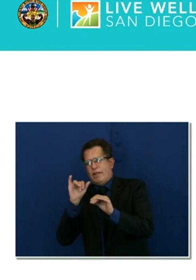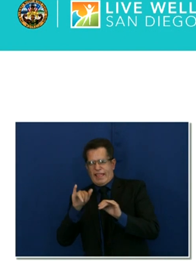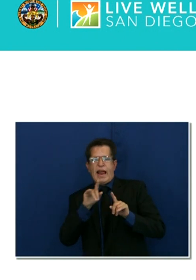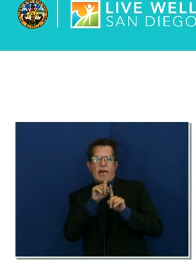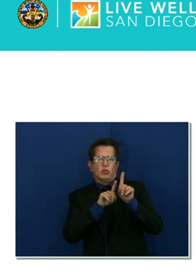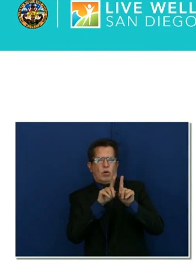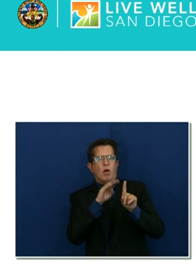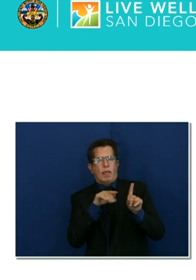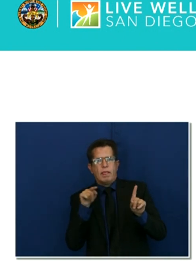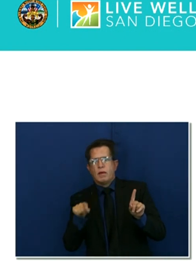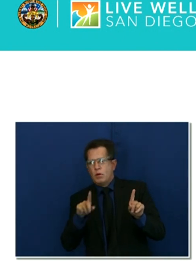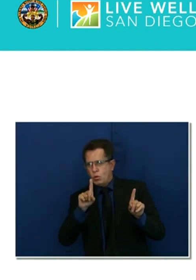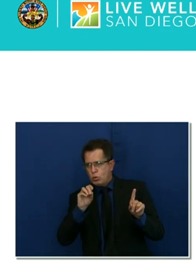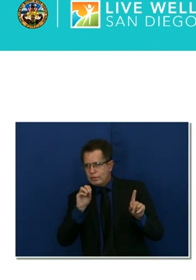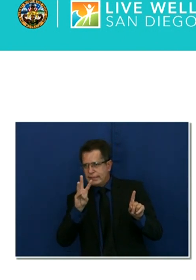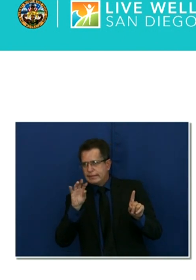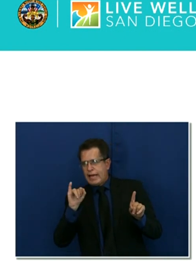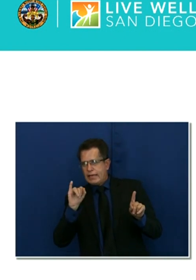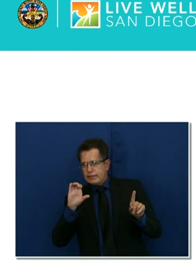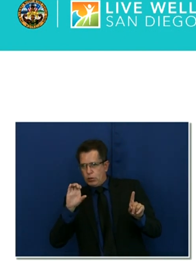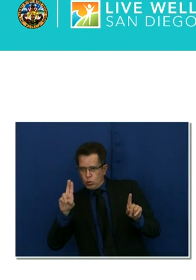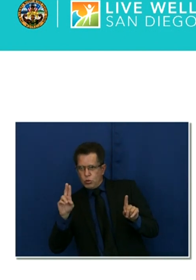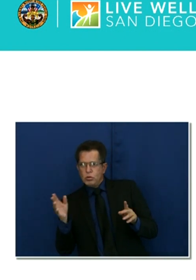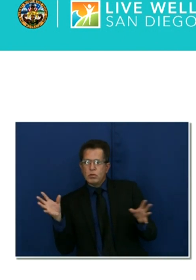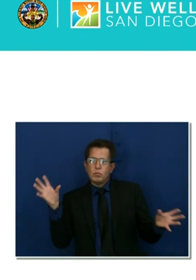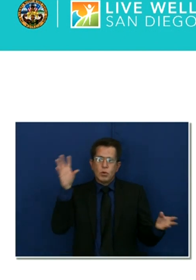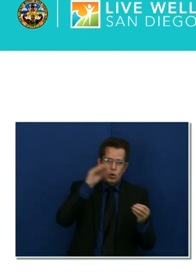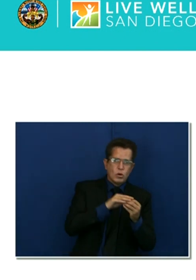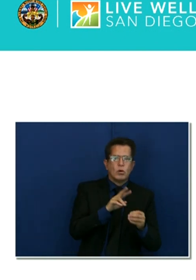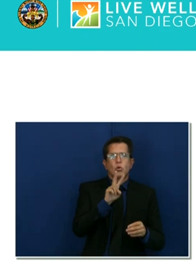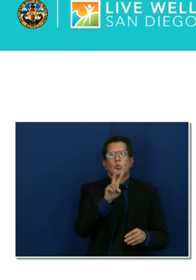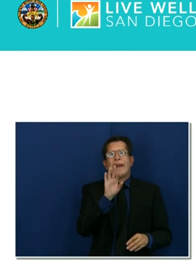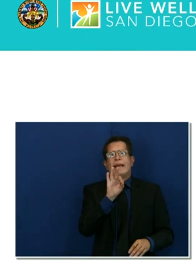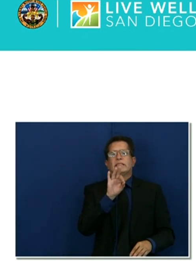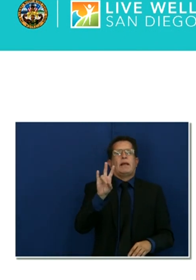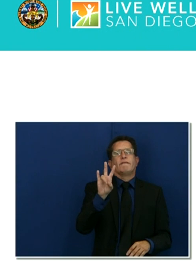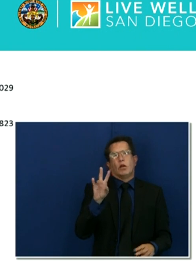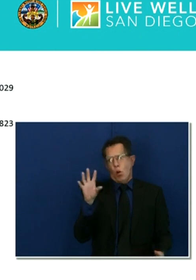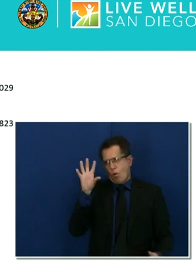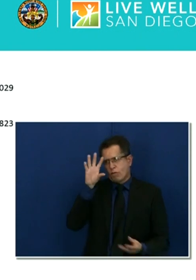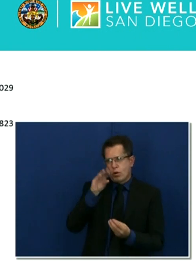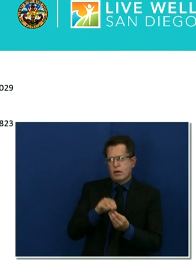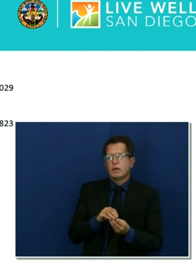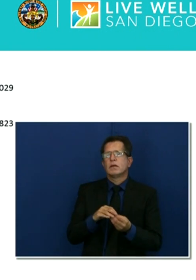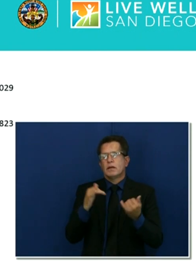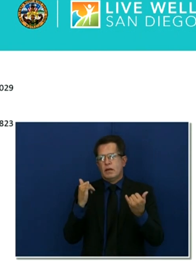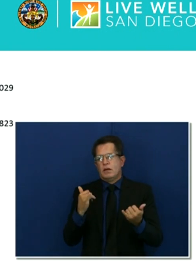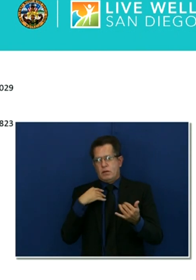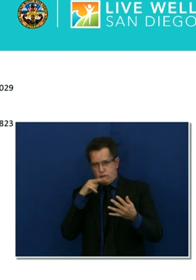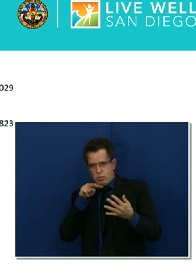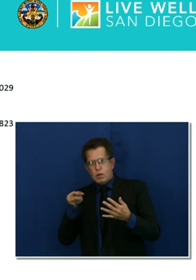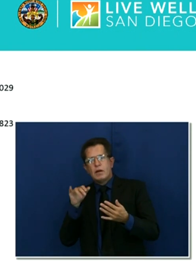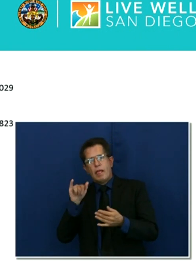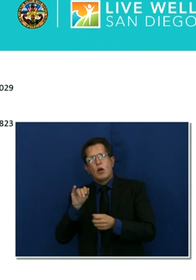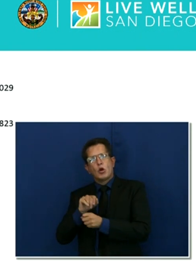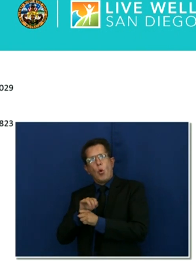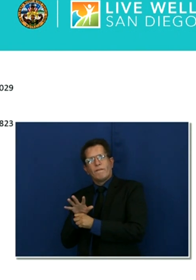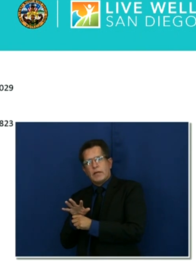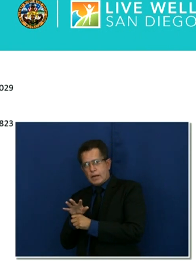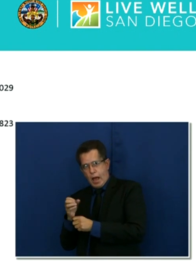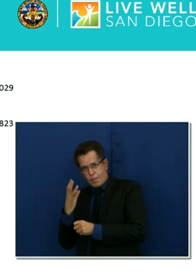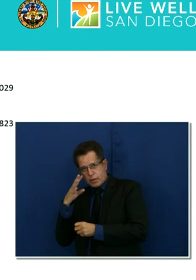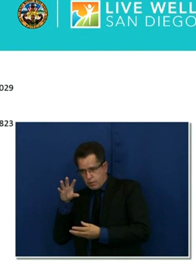106 in ICU, 297 overall. Next, we'll look at how our COVID hospitalizations are factoring in compared to